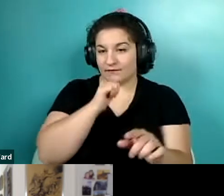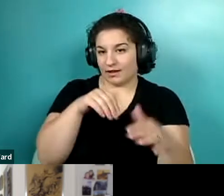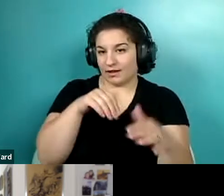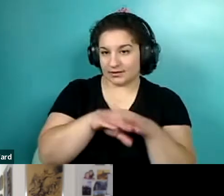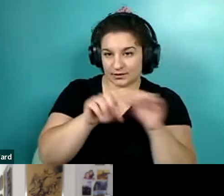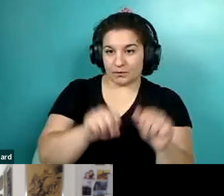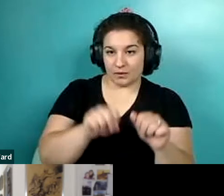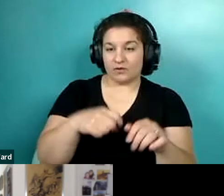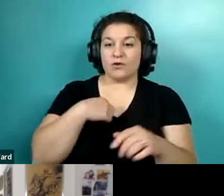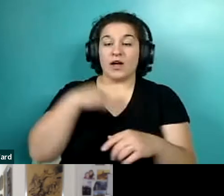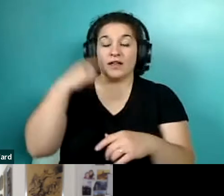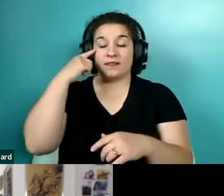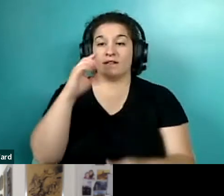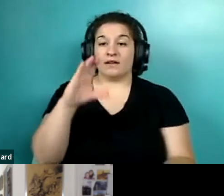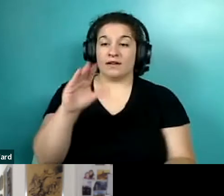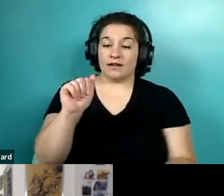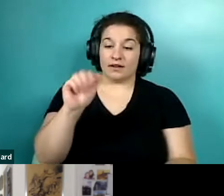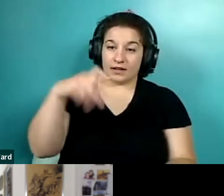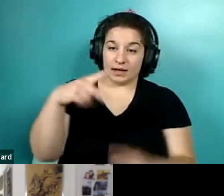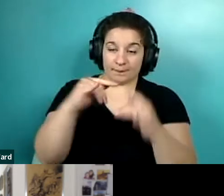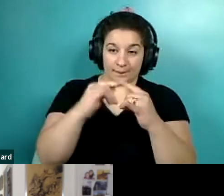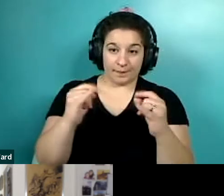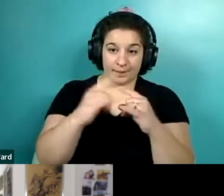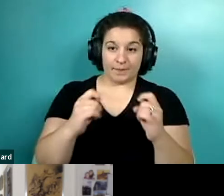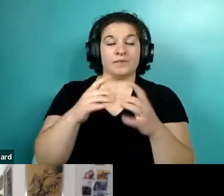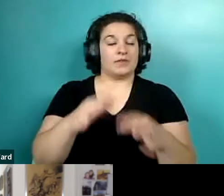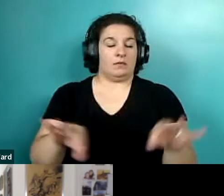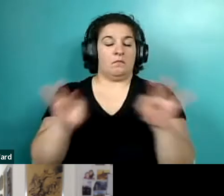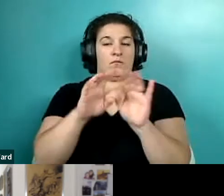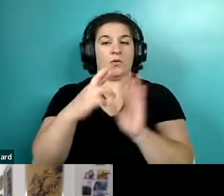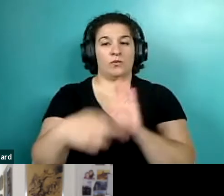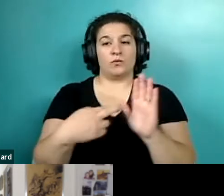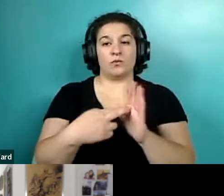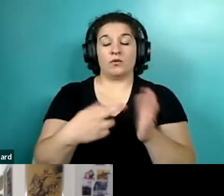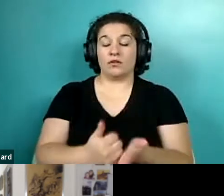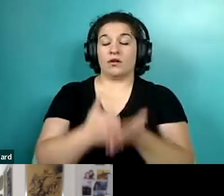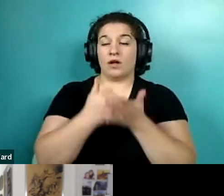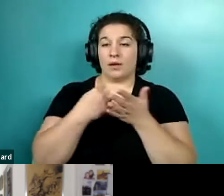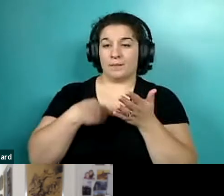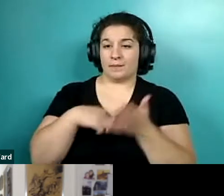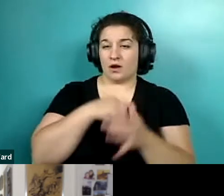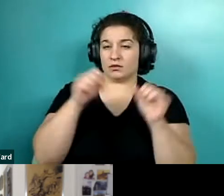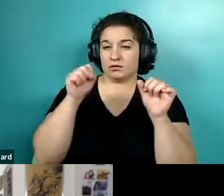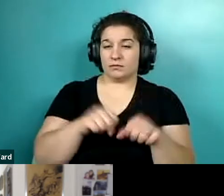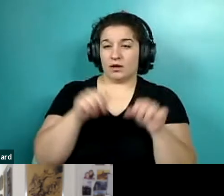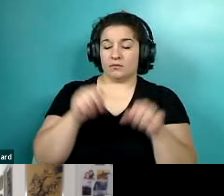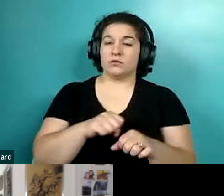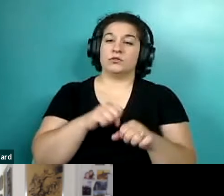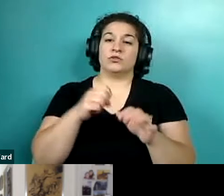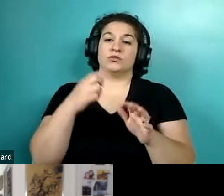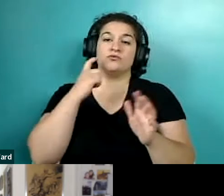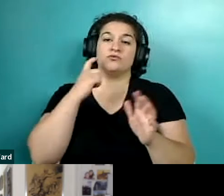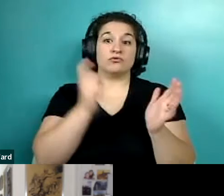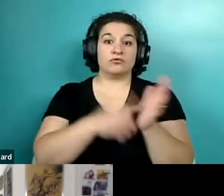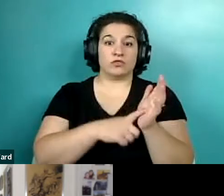camps played a very important role in helping us be able to recognize that